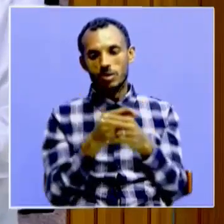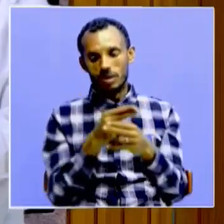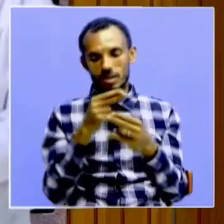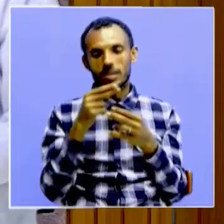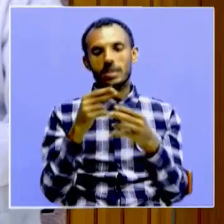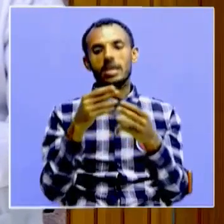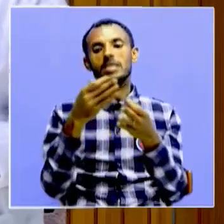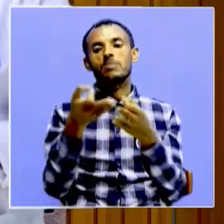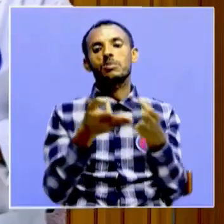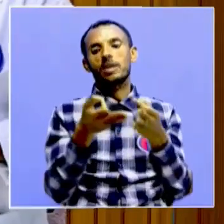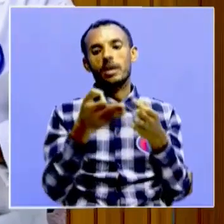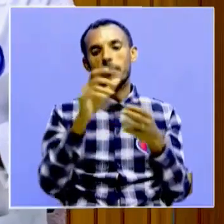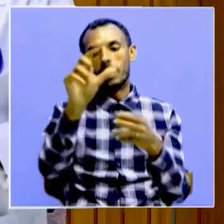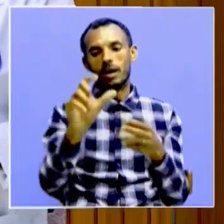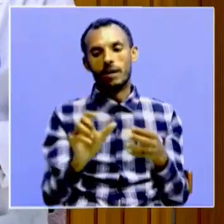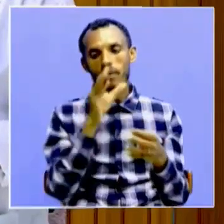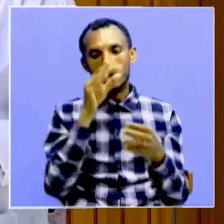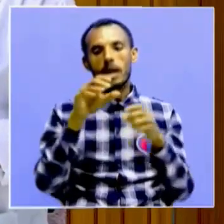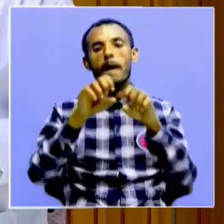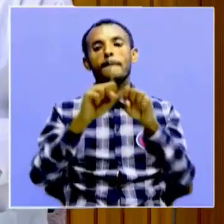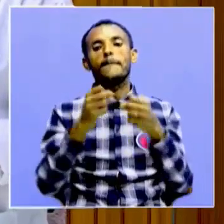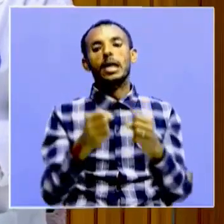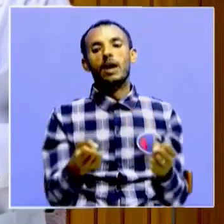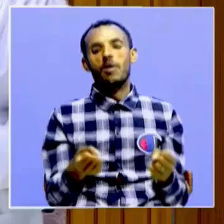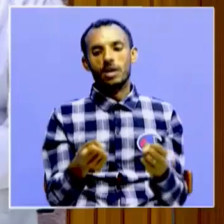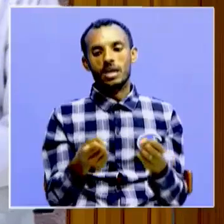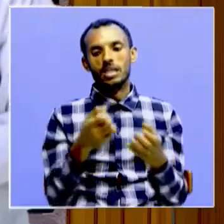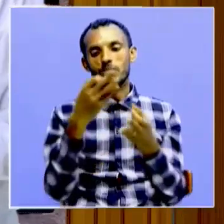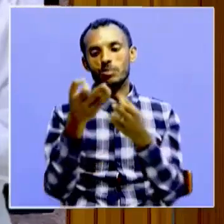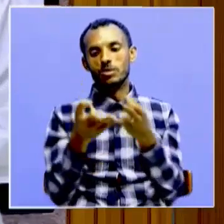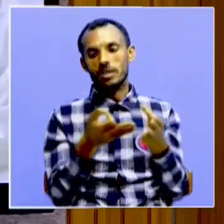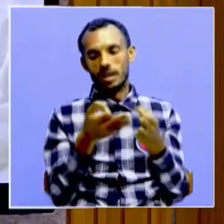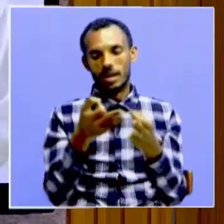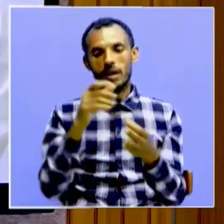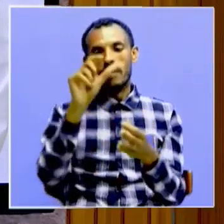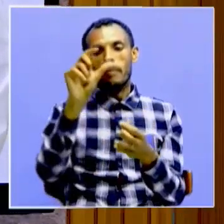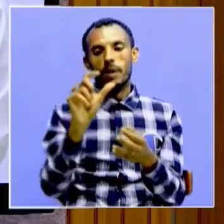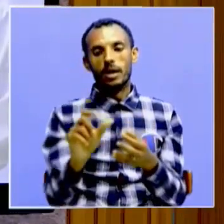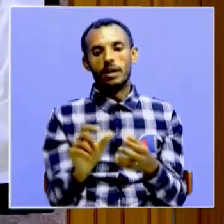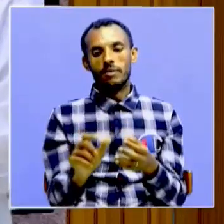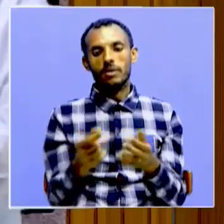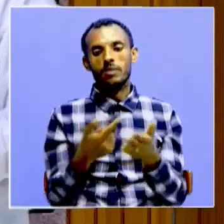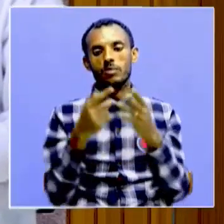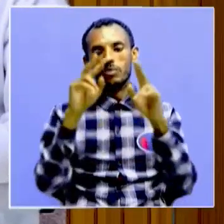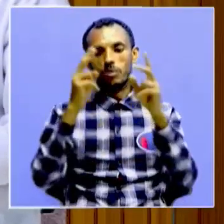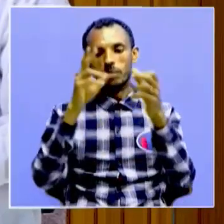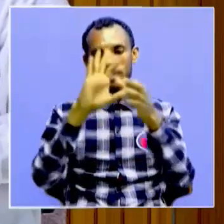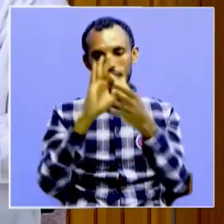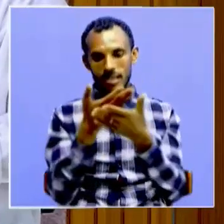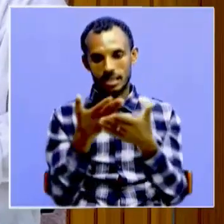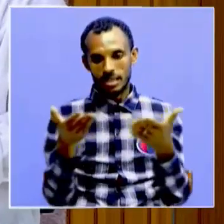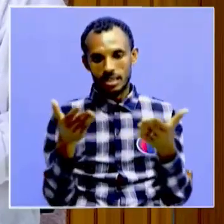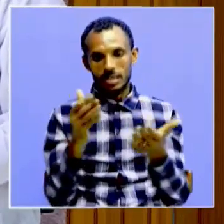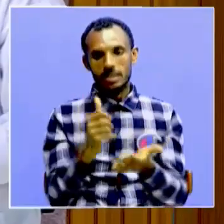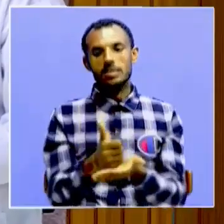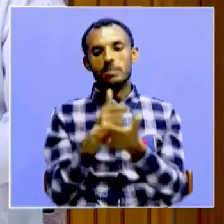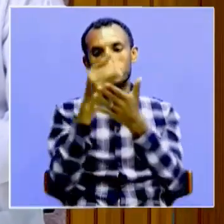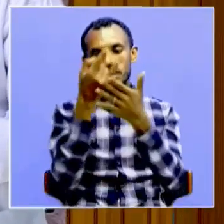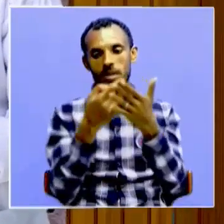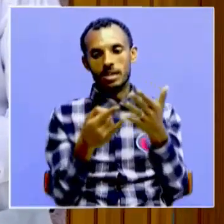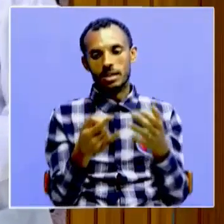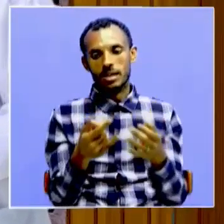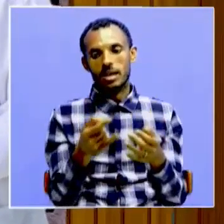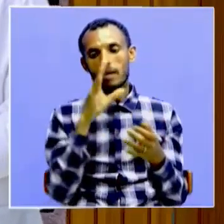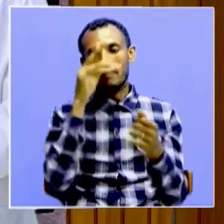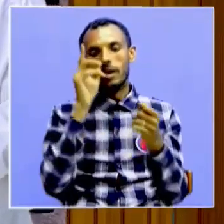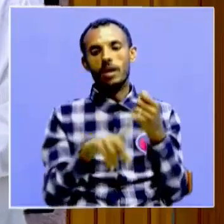expository paragraph and break down the contents of the paragraph into topic sentence, then supporting detail, and